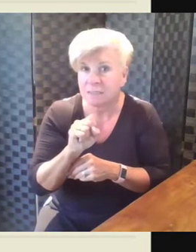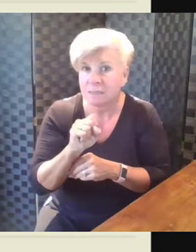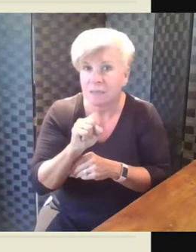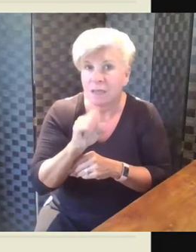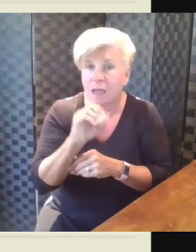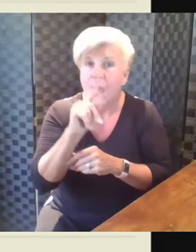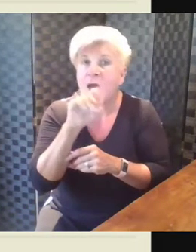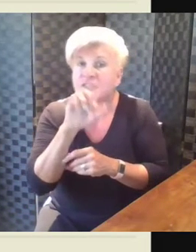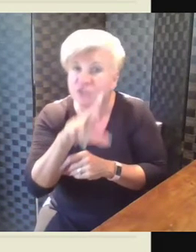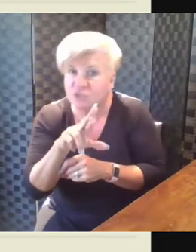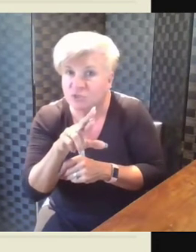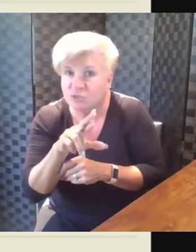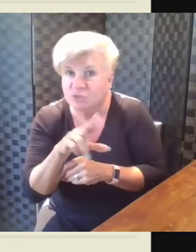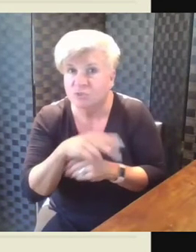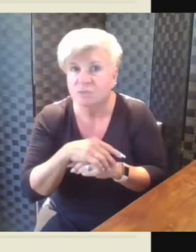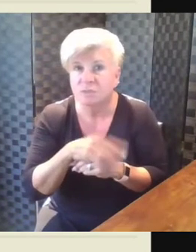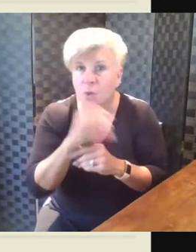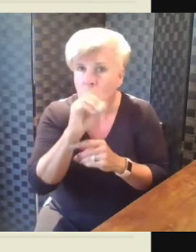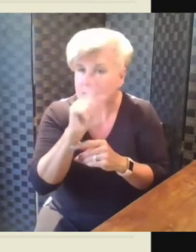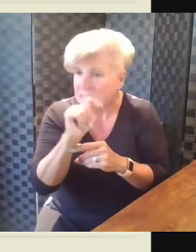and otter.